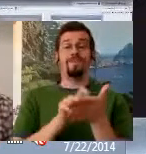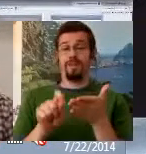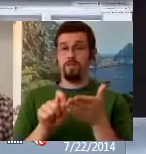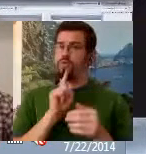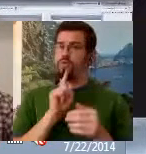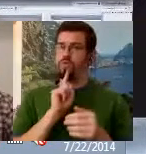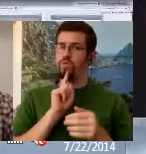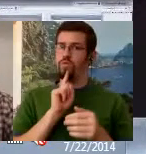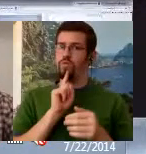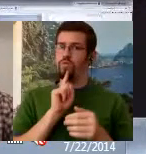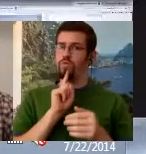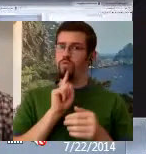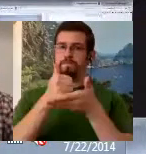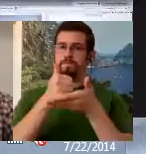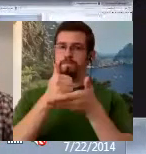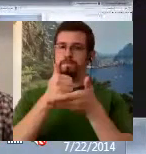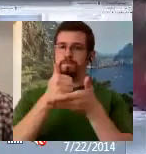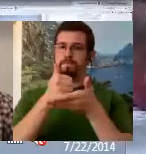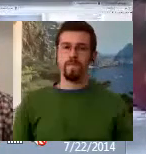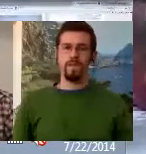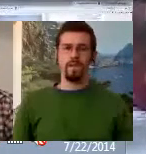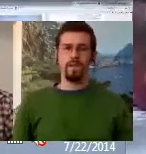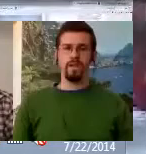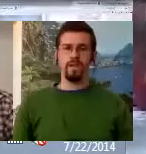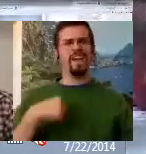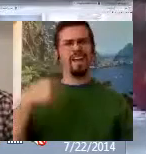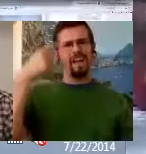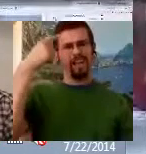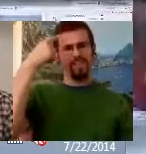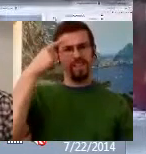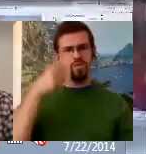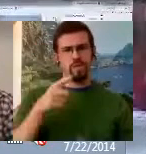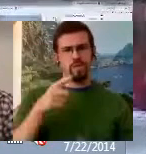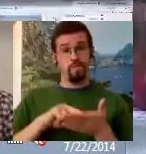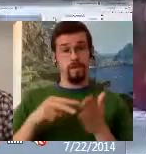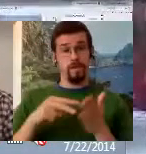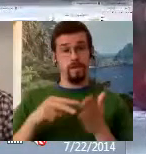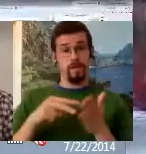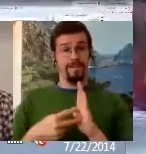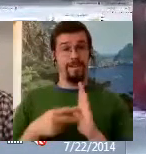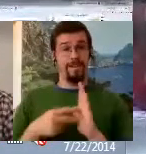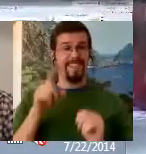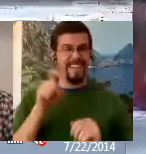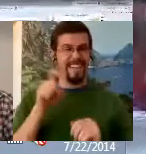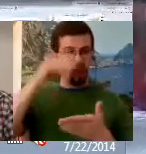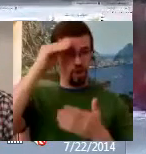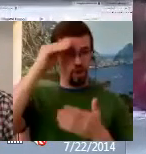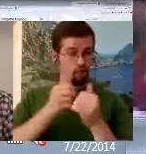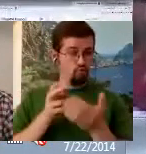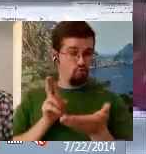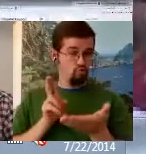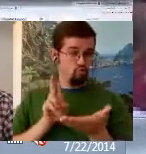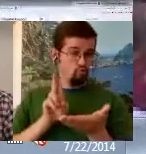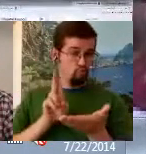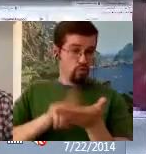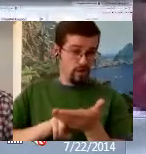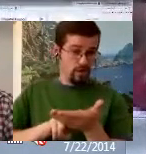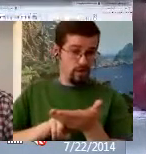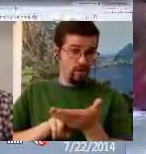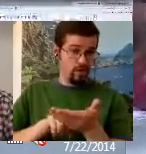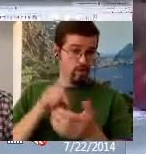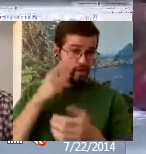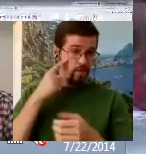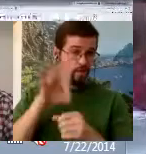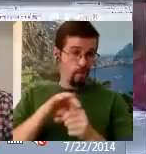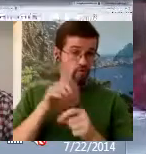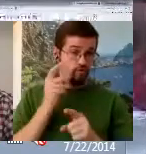was very helpful for them. Well, I think what you mean is that they need to learn how to register to vote, right, in the election? They